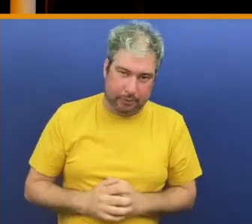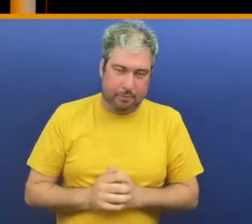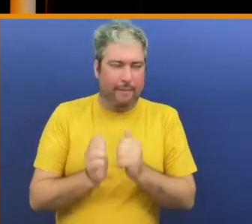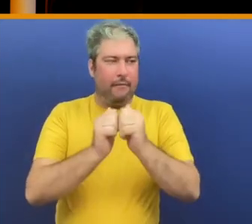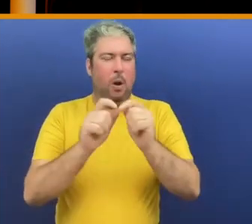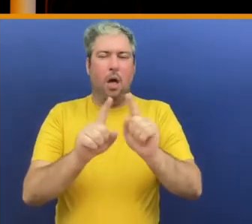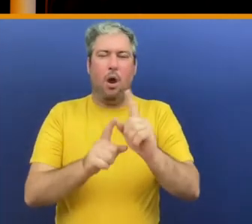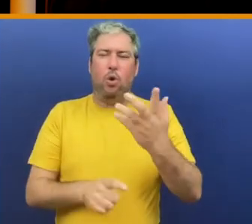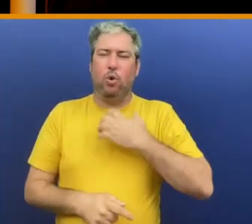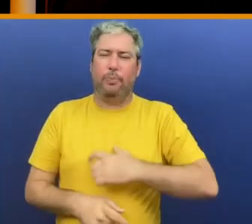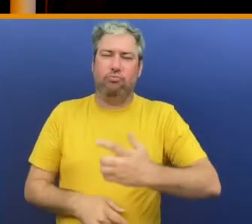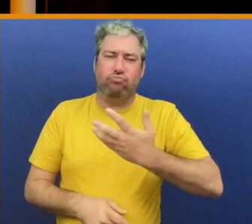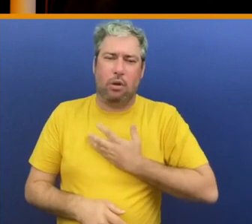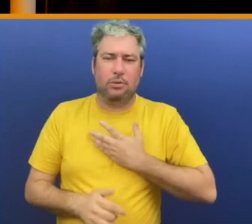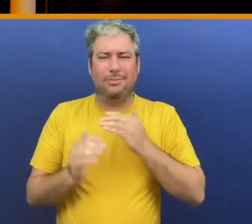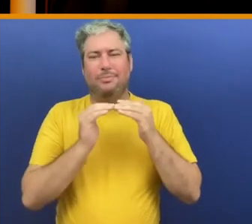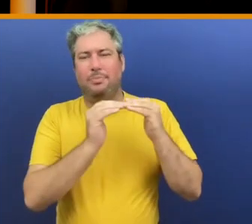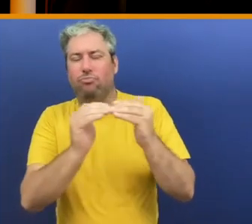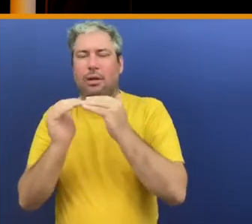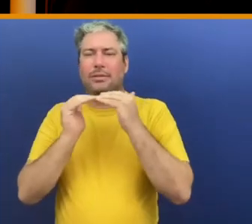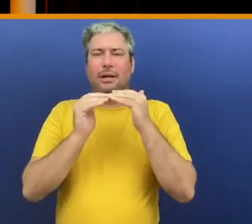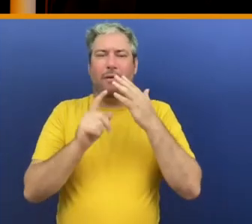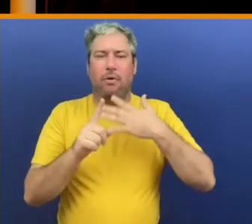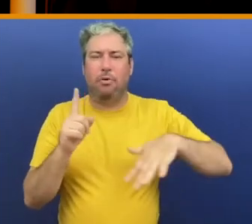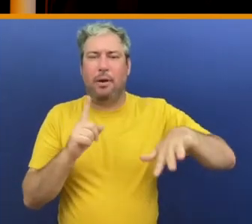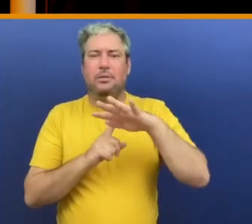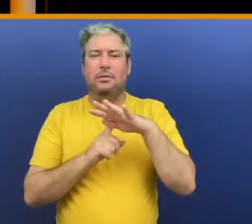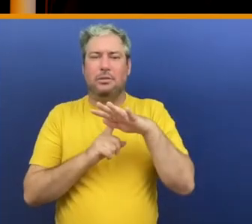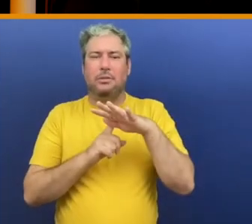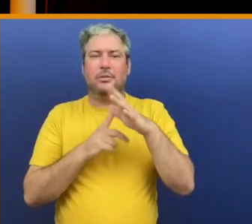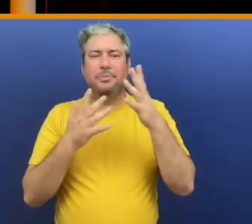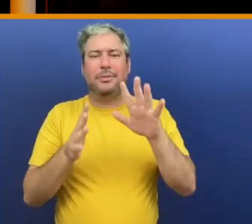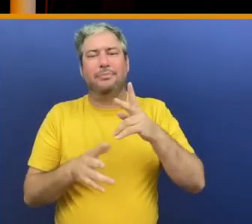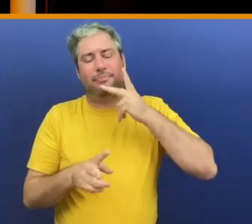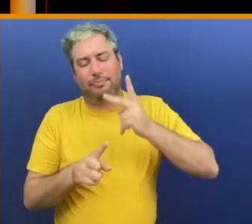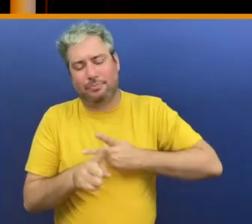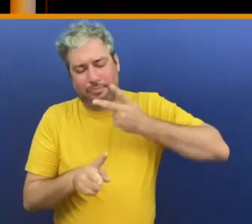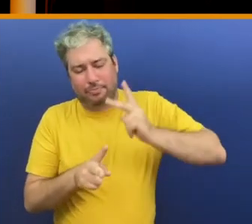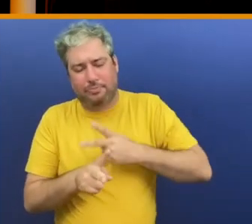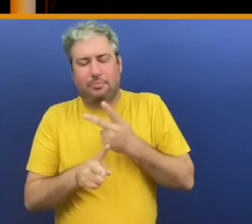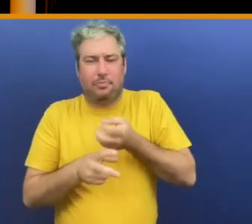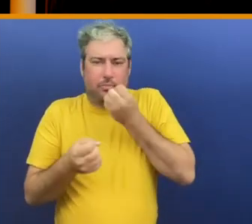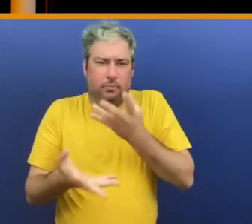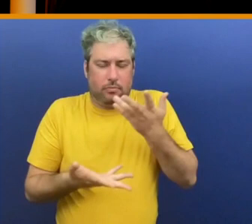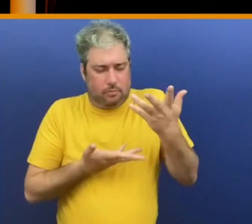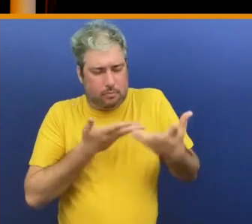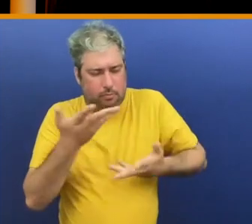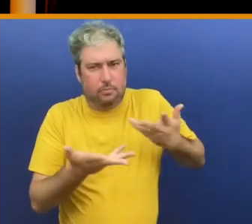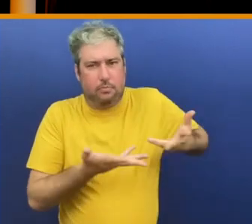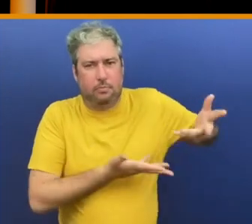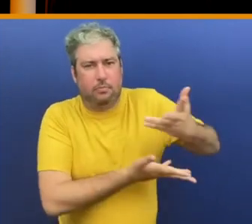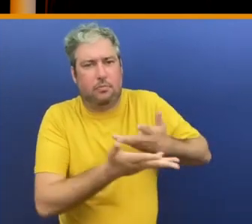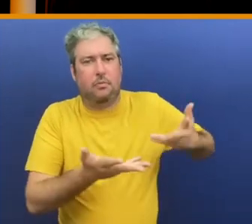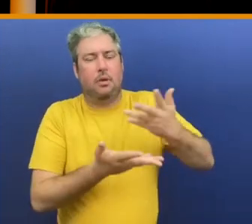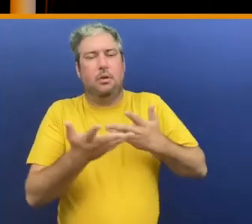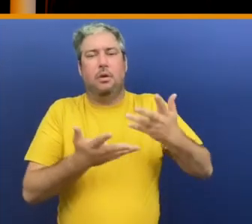so eloquently this weekend across discussions of federalism, carbon taxes, universal basic income, and so